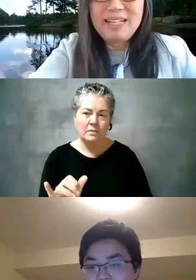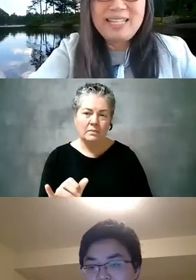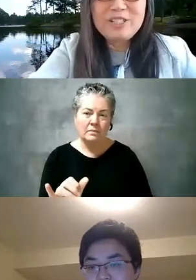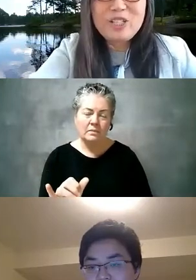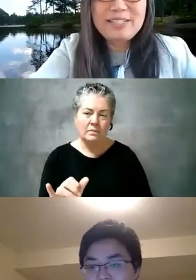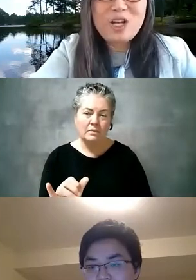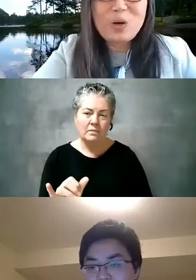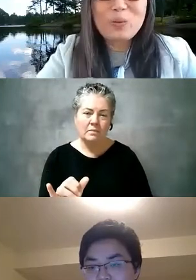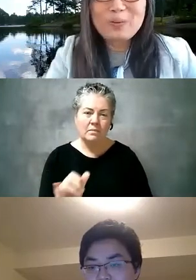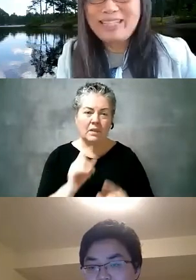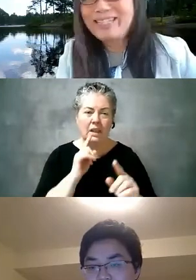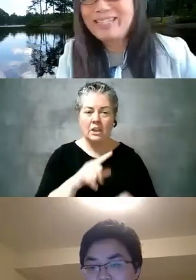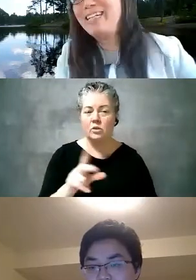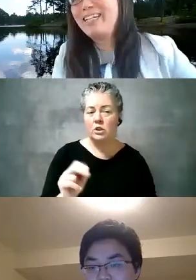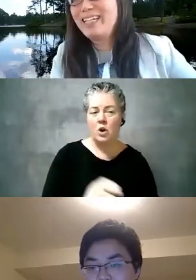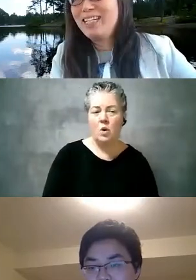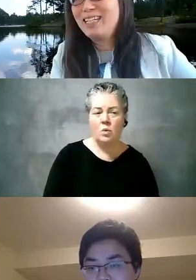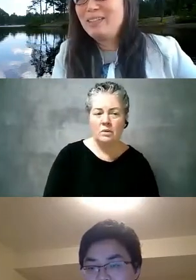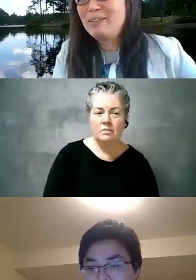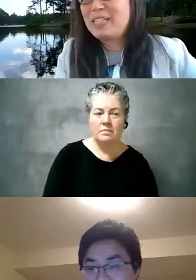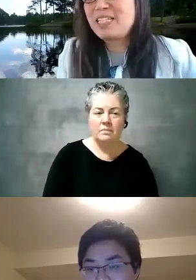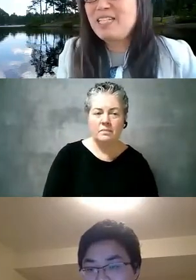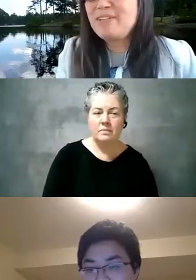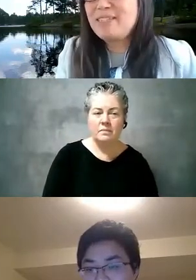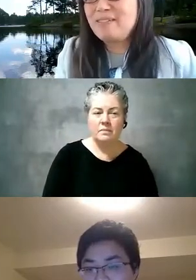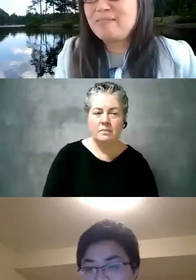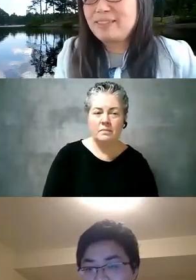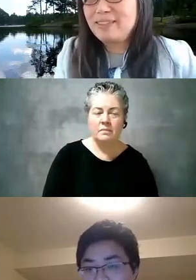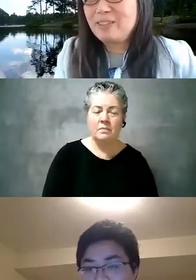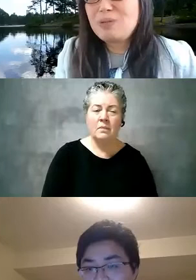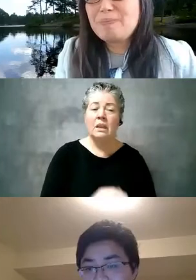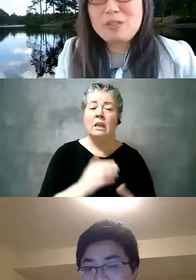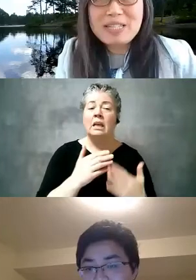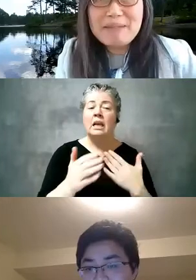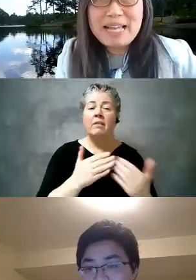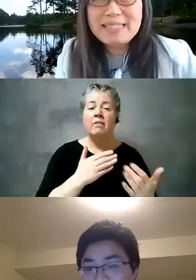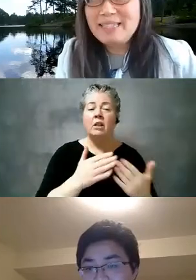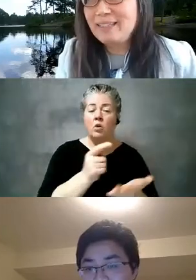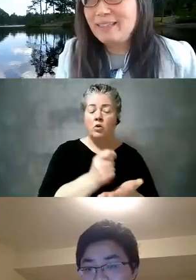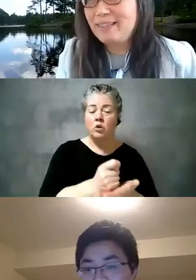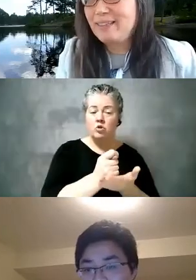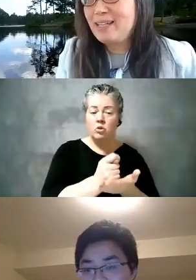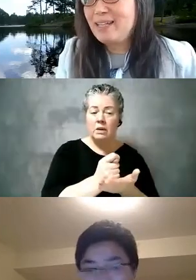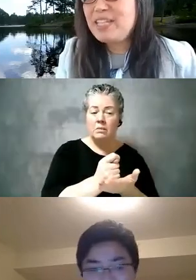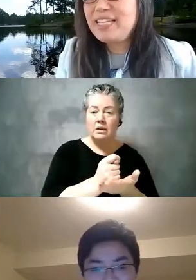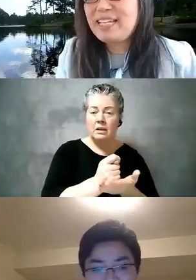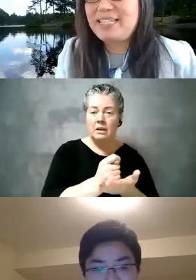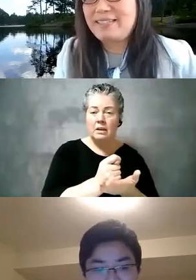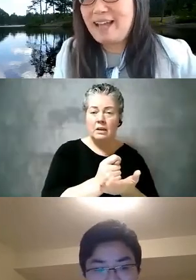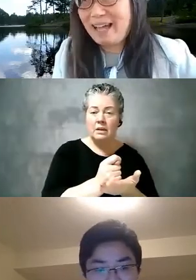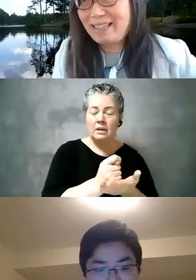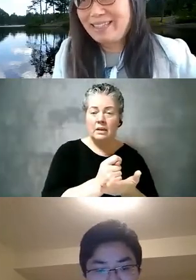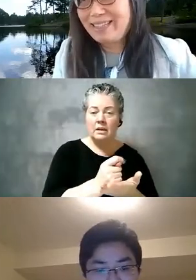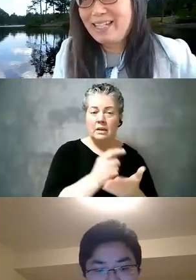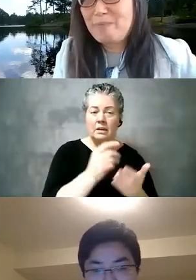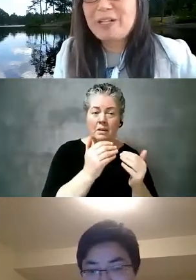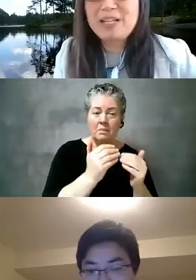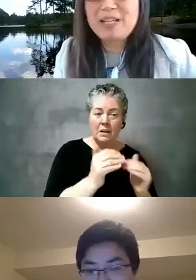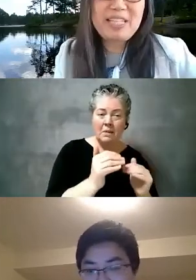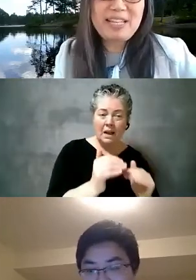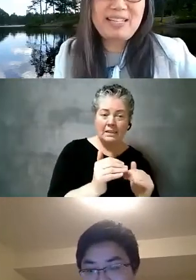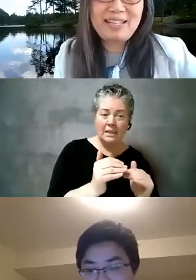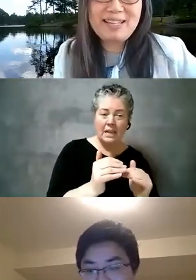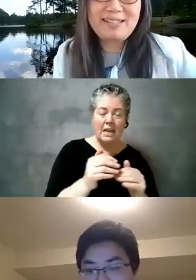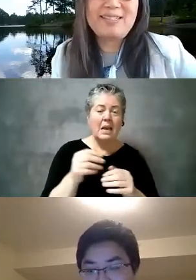Well, the answer is no. Because even though the treatment is randomized, the mediator is not.